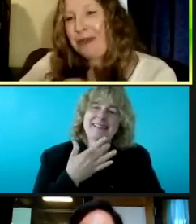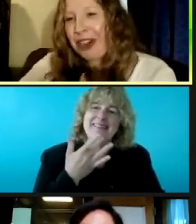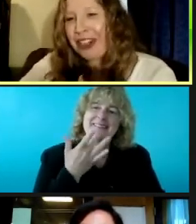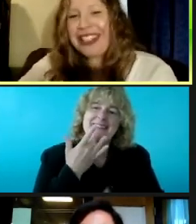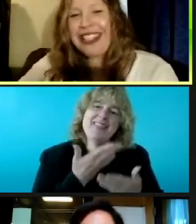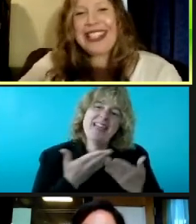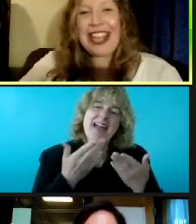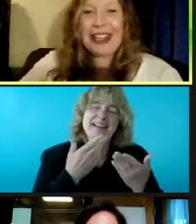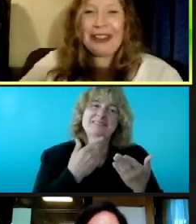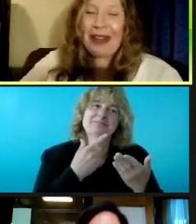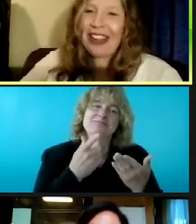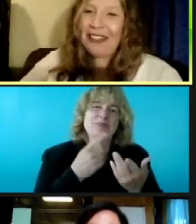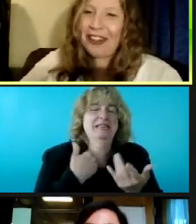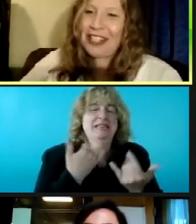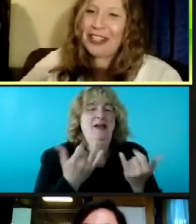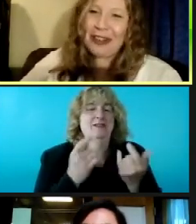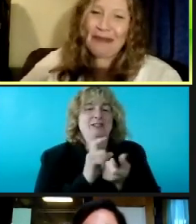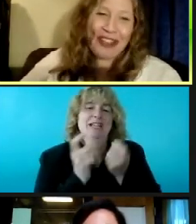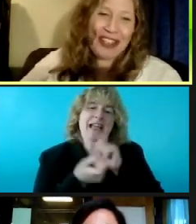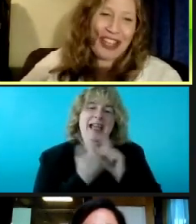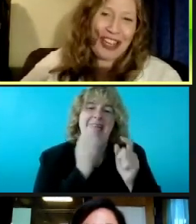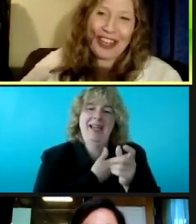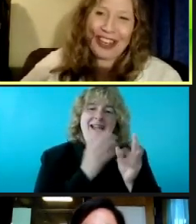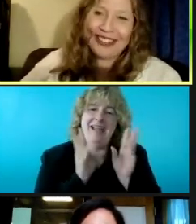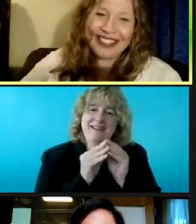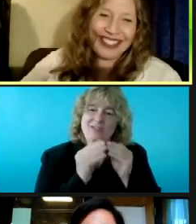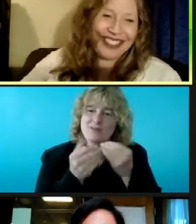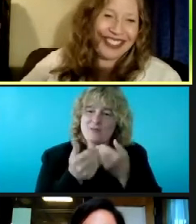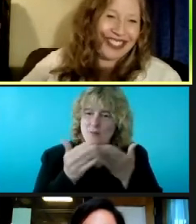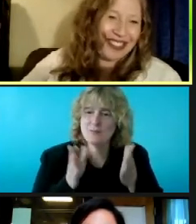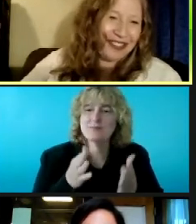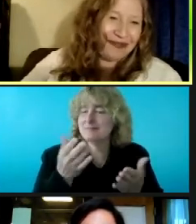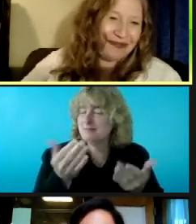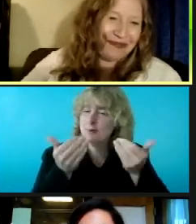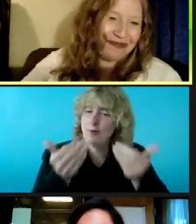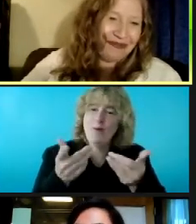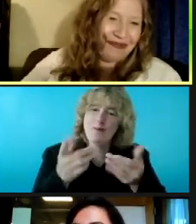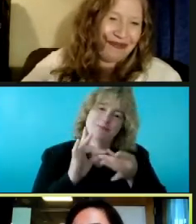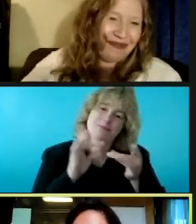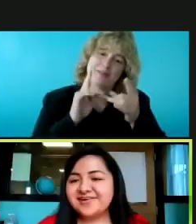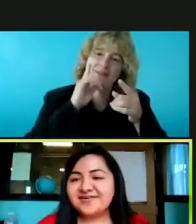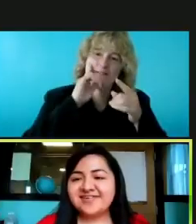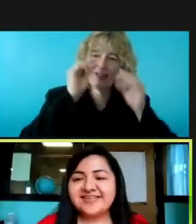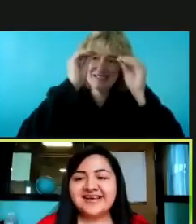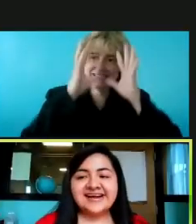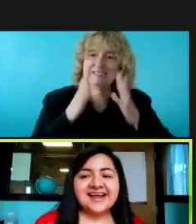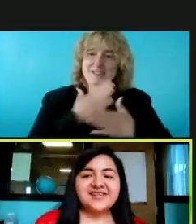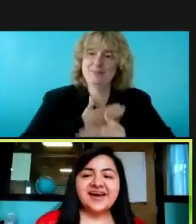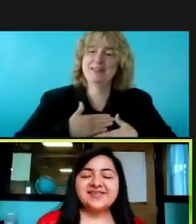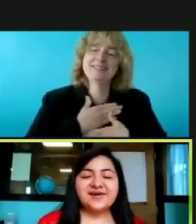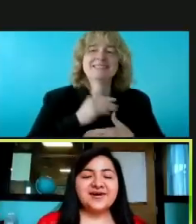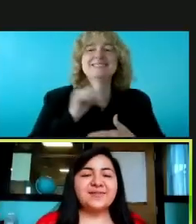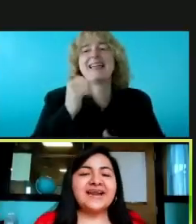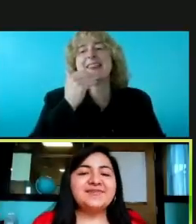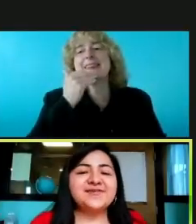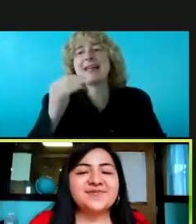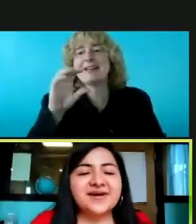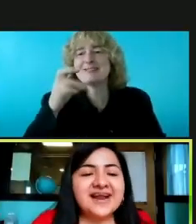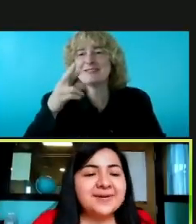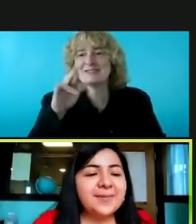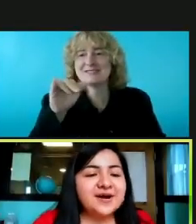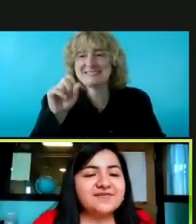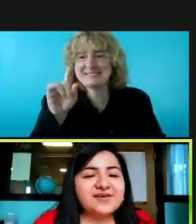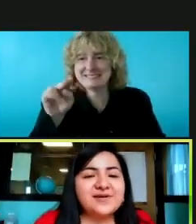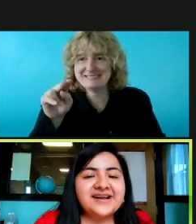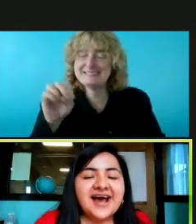conference room. So Brooke, take it away for teacher appreciation. So yes, thank you, Christine. As you guys heard, my name is